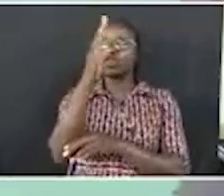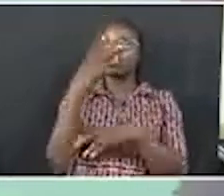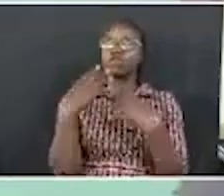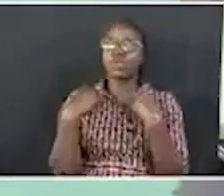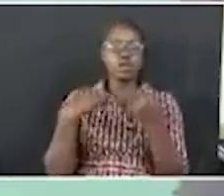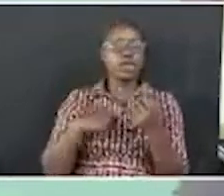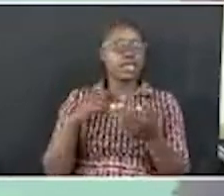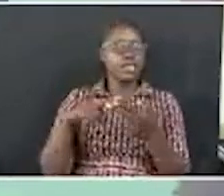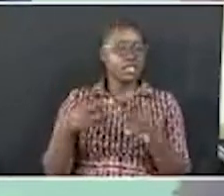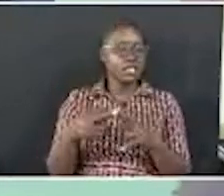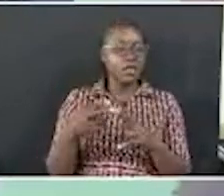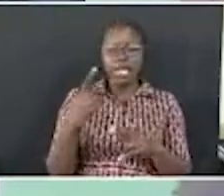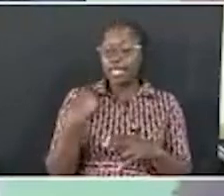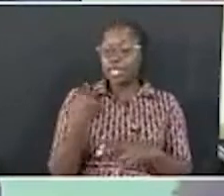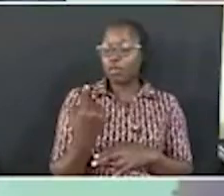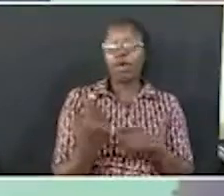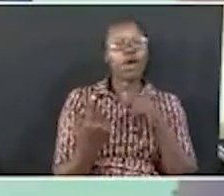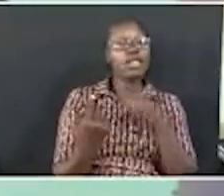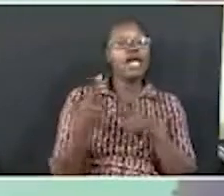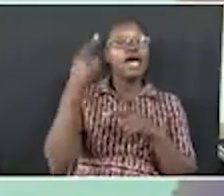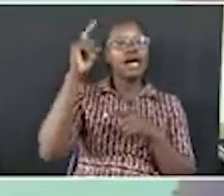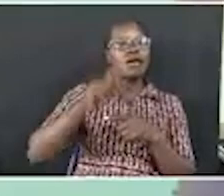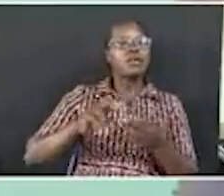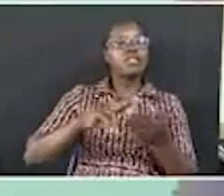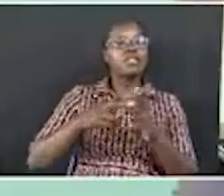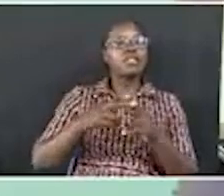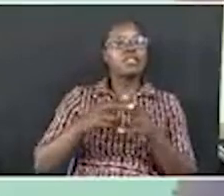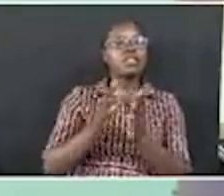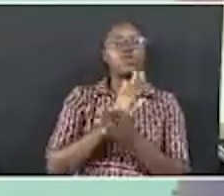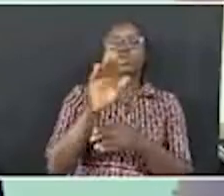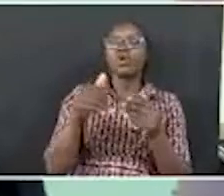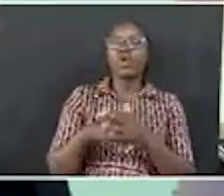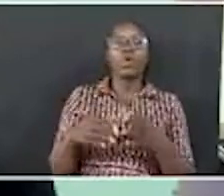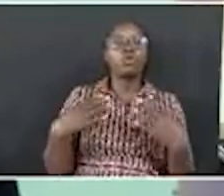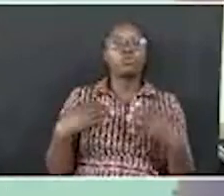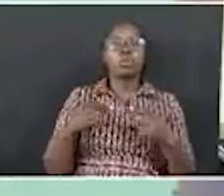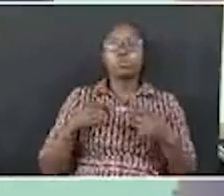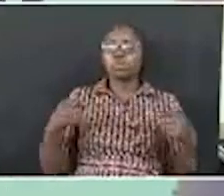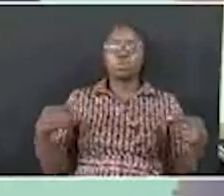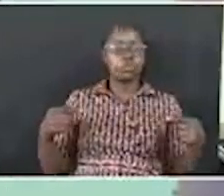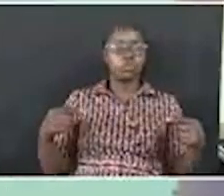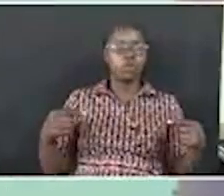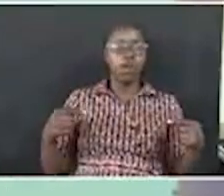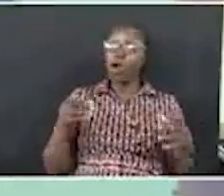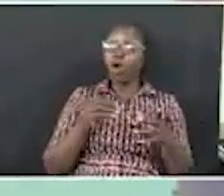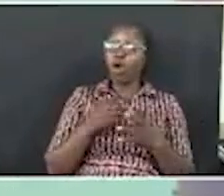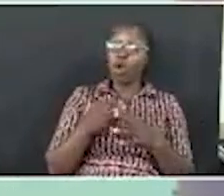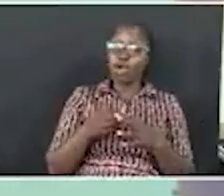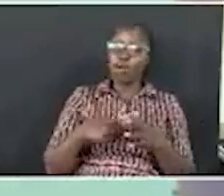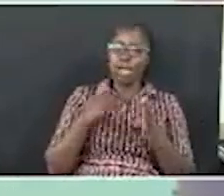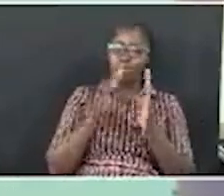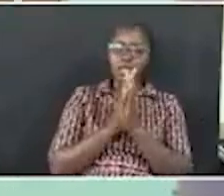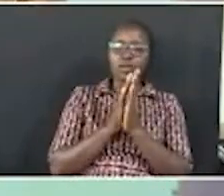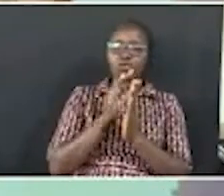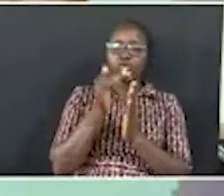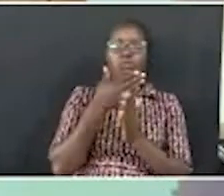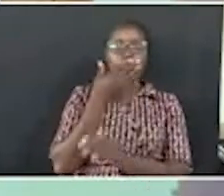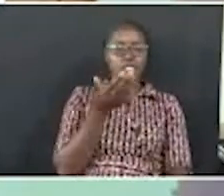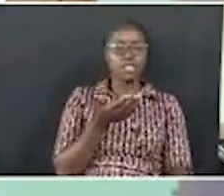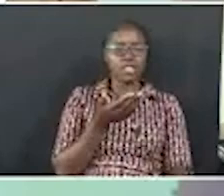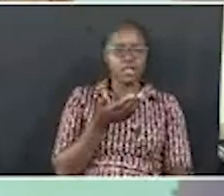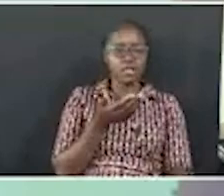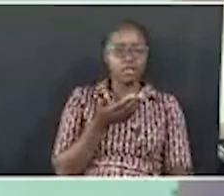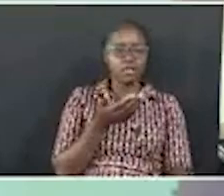my relative, number one, I must reconcile with everyone I disagreed with, or else my prayer will not be